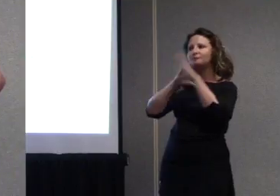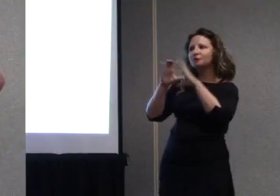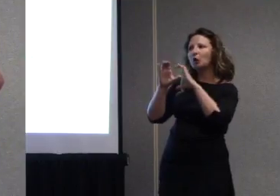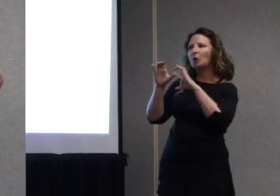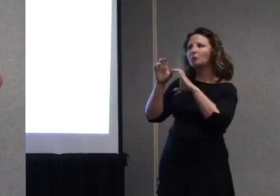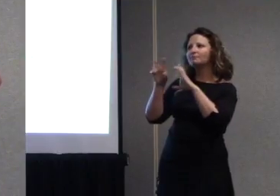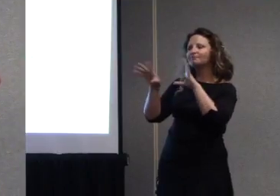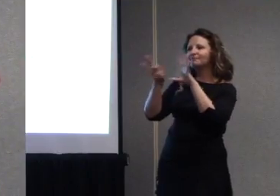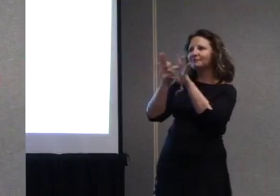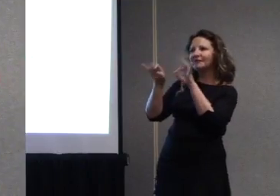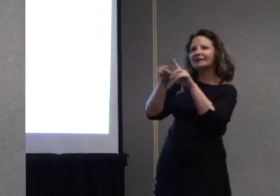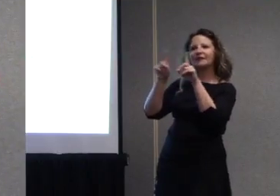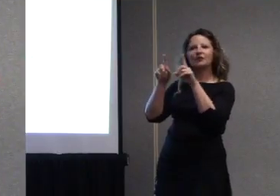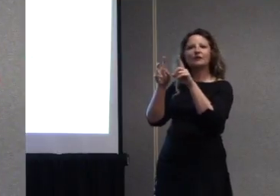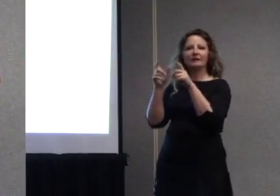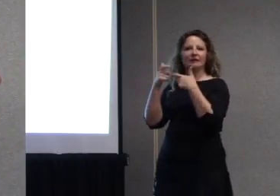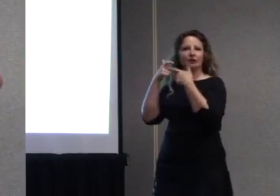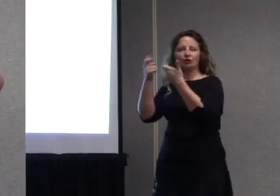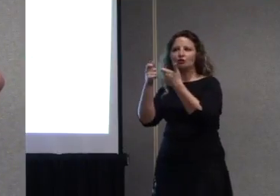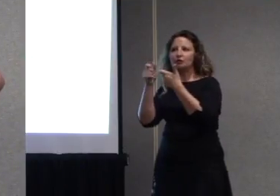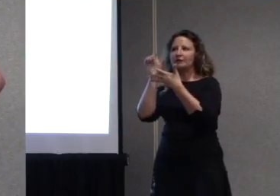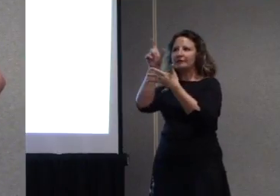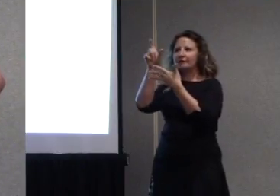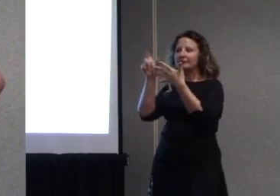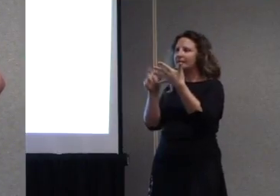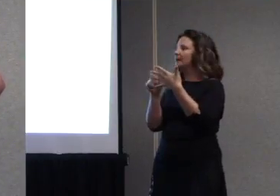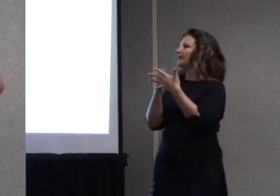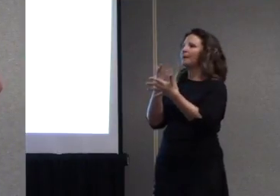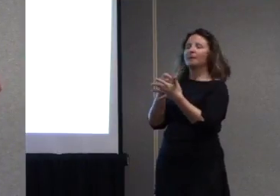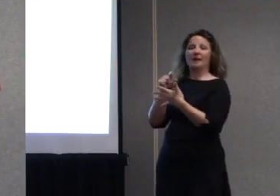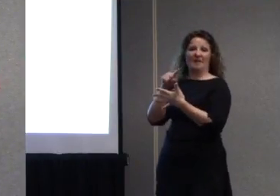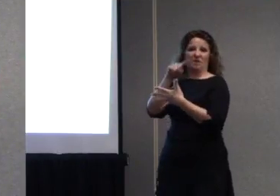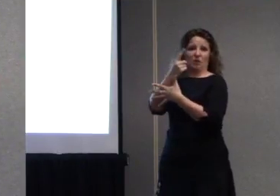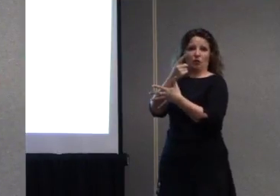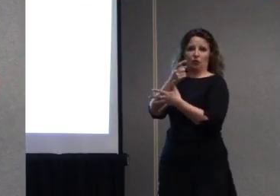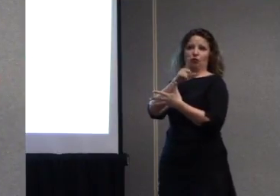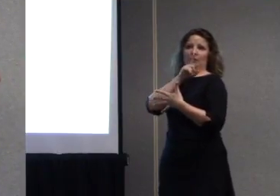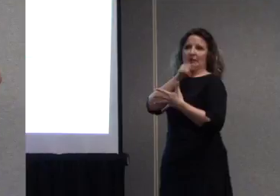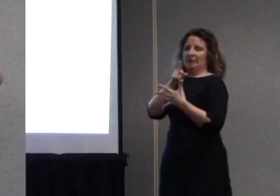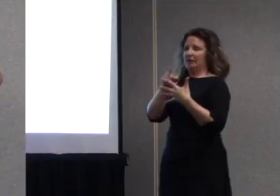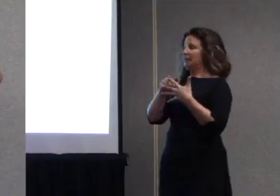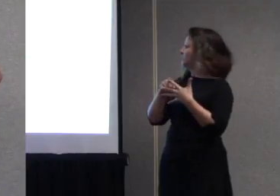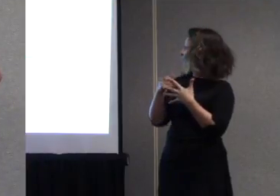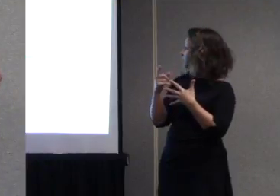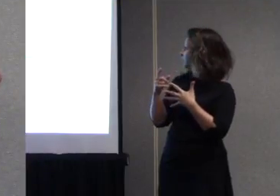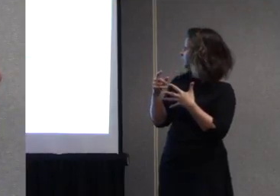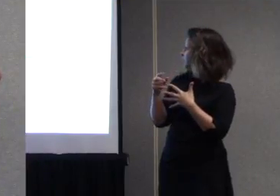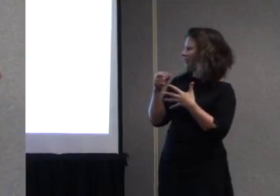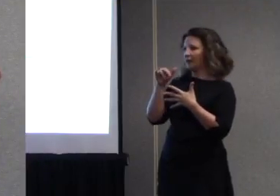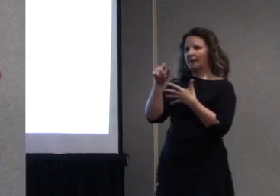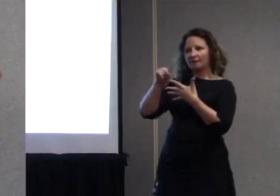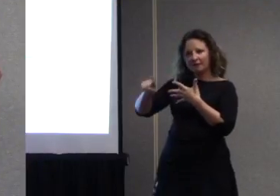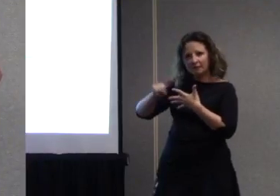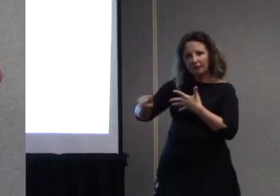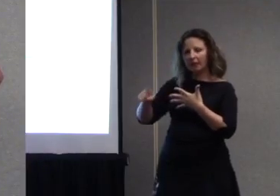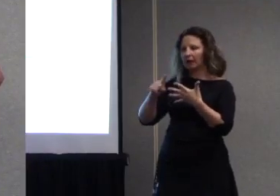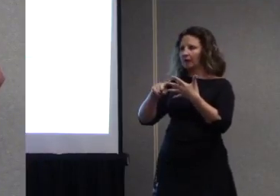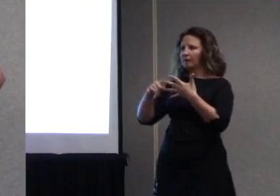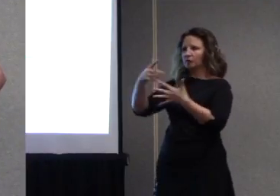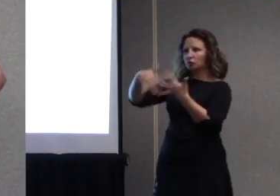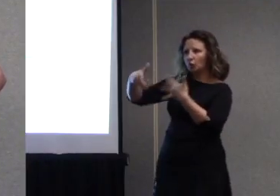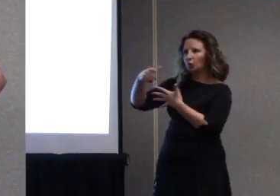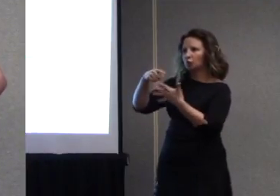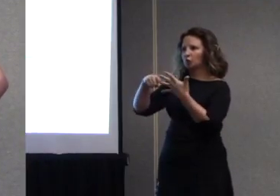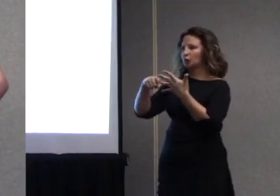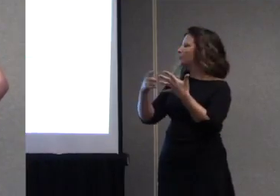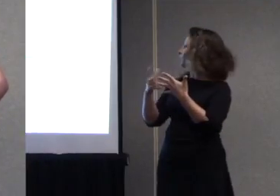you can search your interests, and you can set it up. You can see that you can do first realistic, second investigative, third social if you want